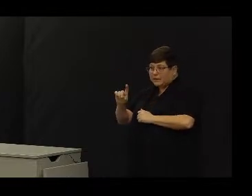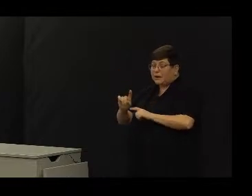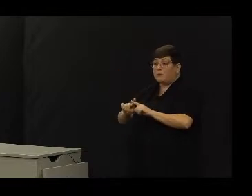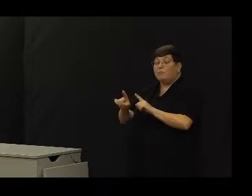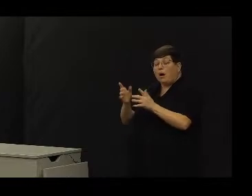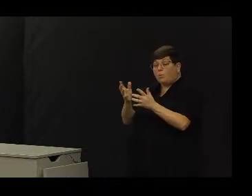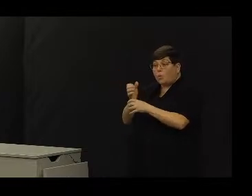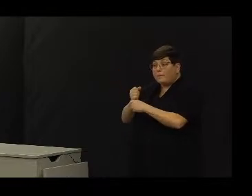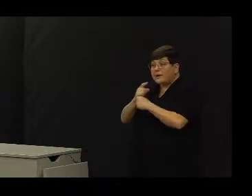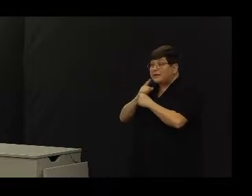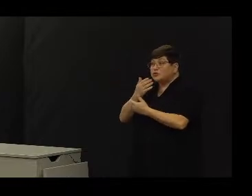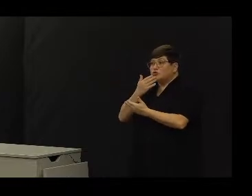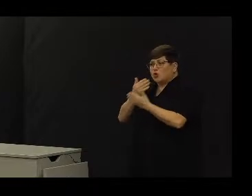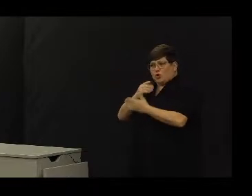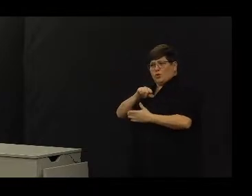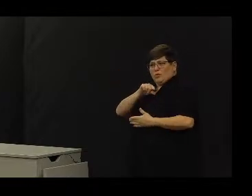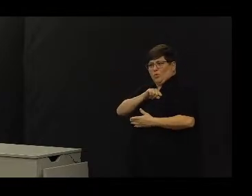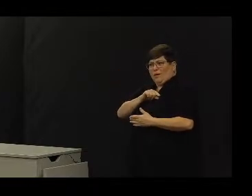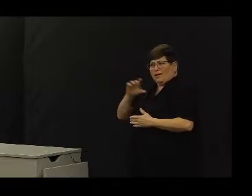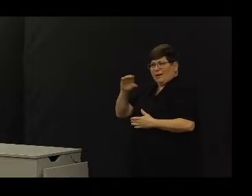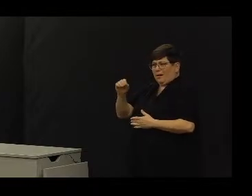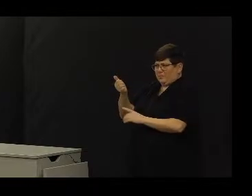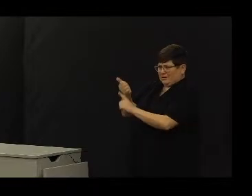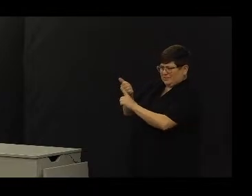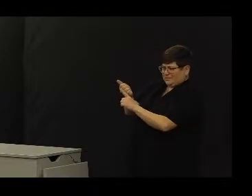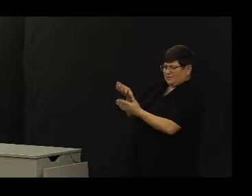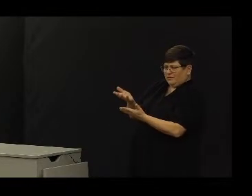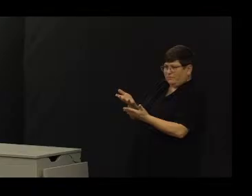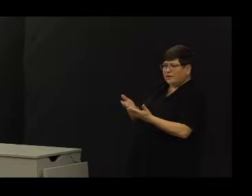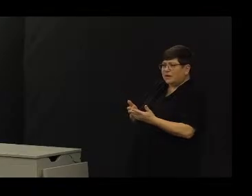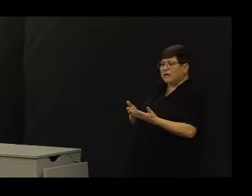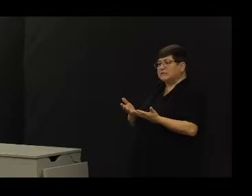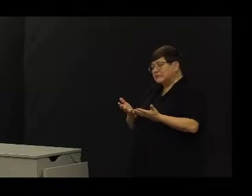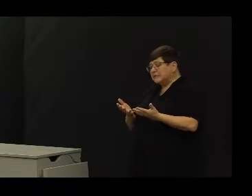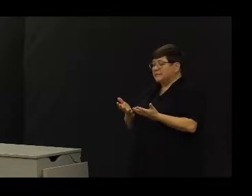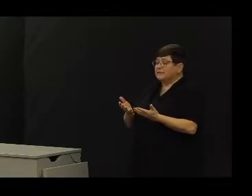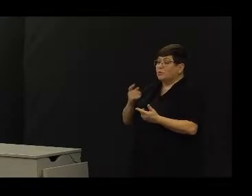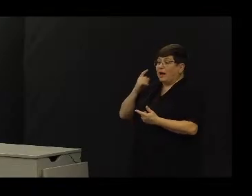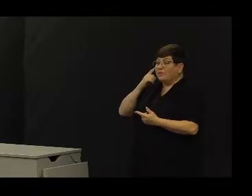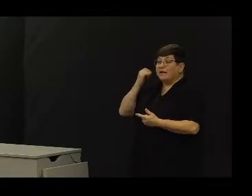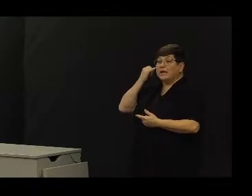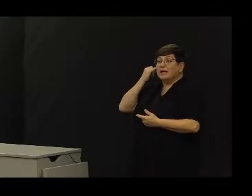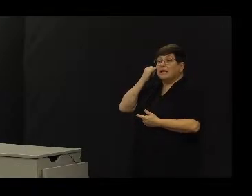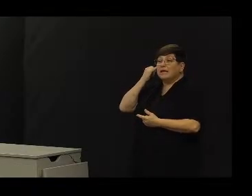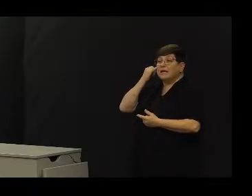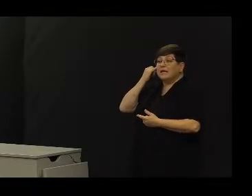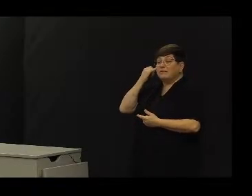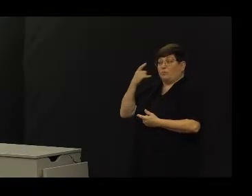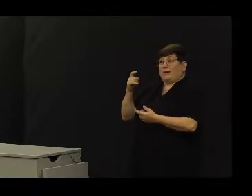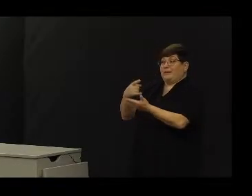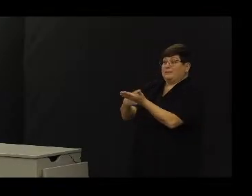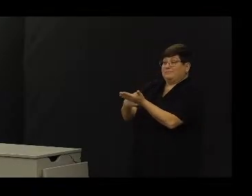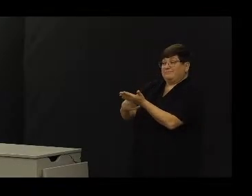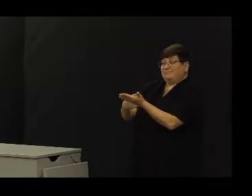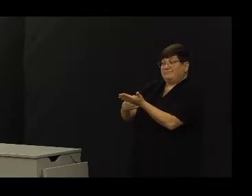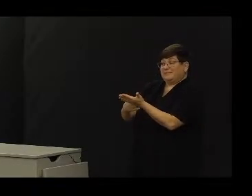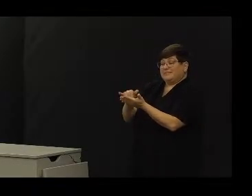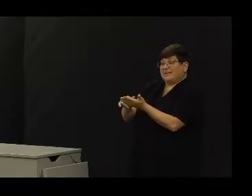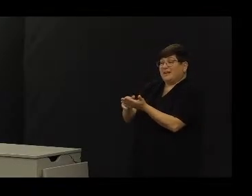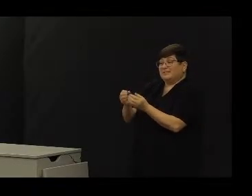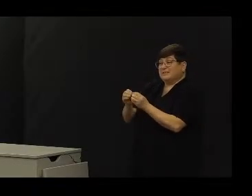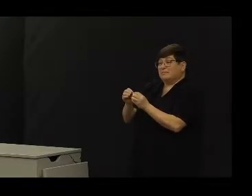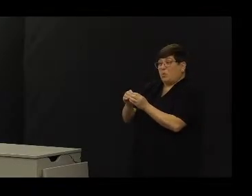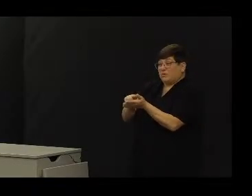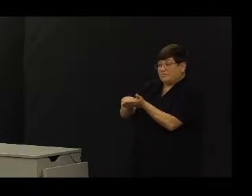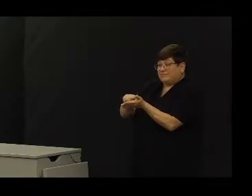sure that this is a good quality company. So I do think that is something up for debate that we should look into further, because